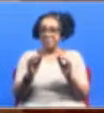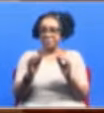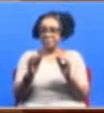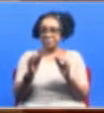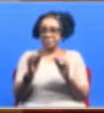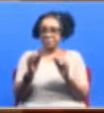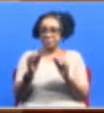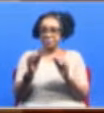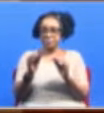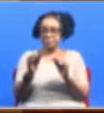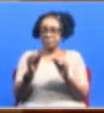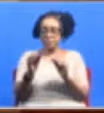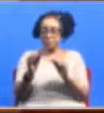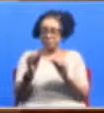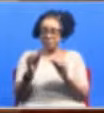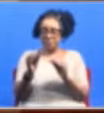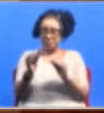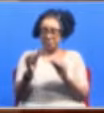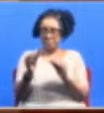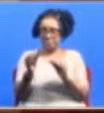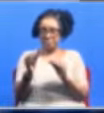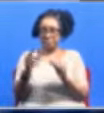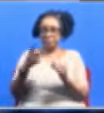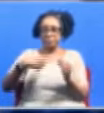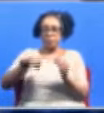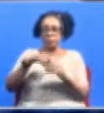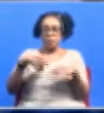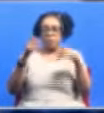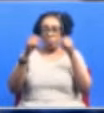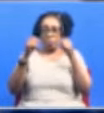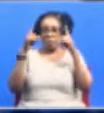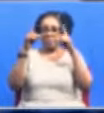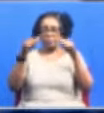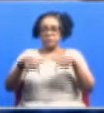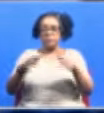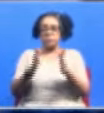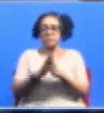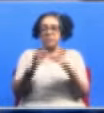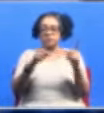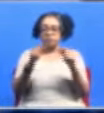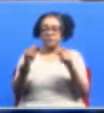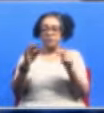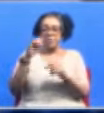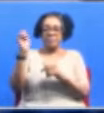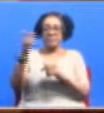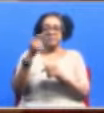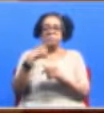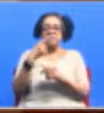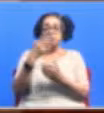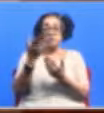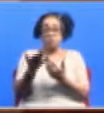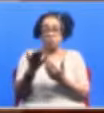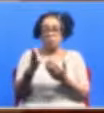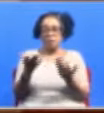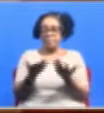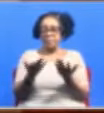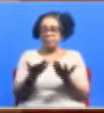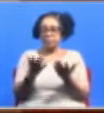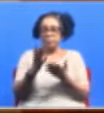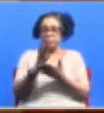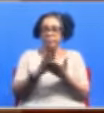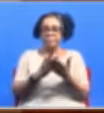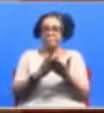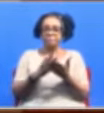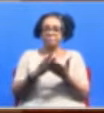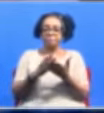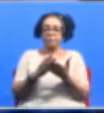First thing first, we woke up today with a tweet from the president mentioning you about some warnings you had given him